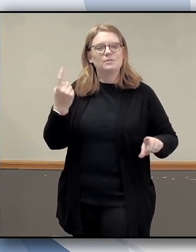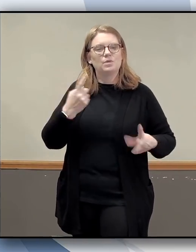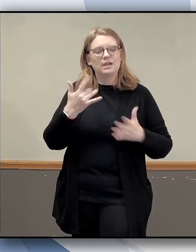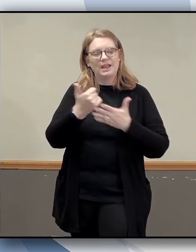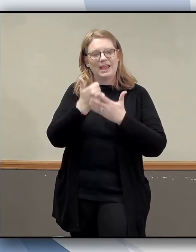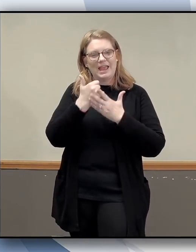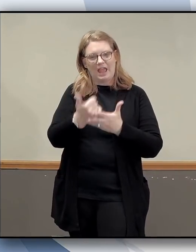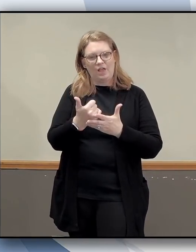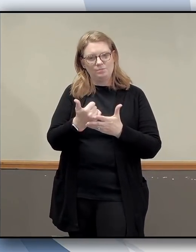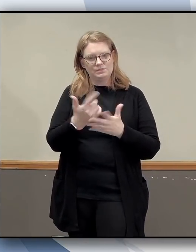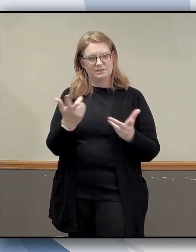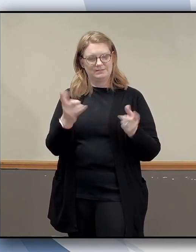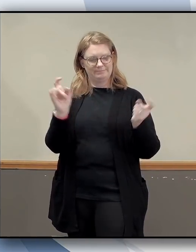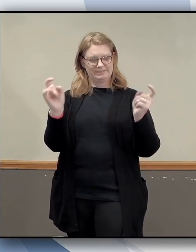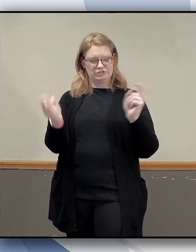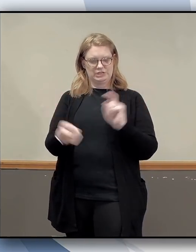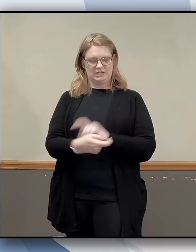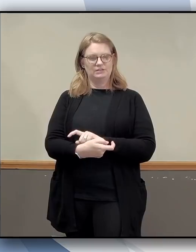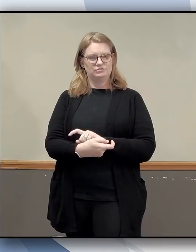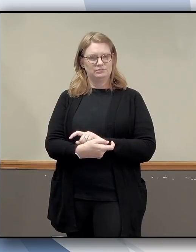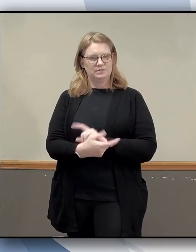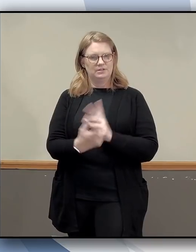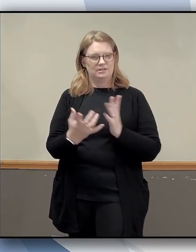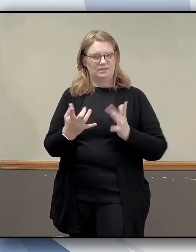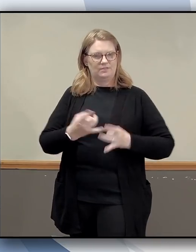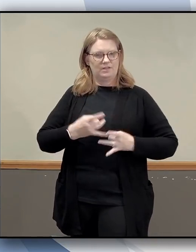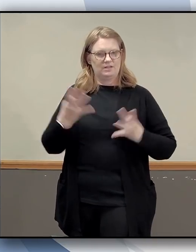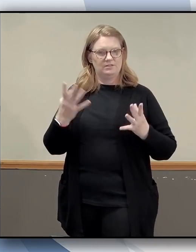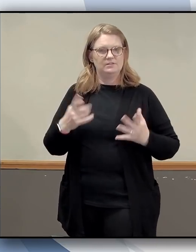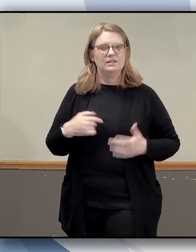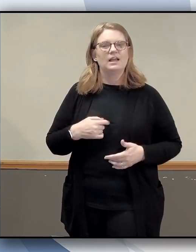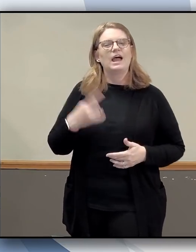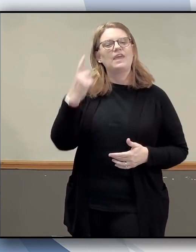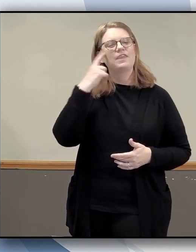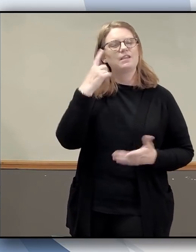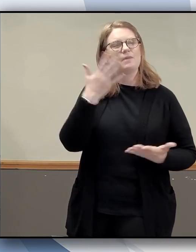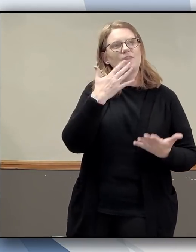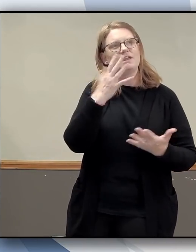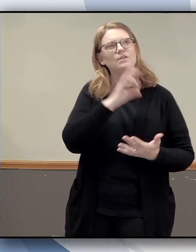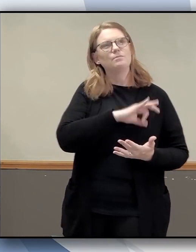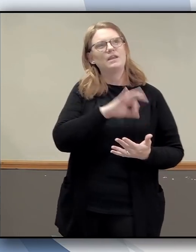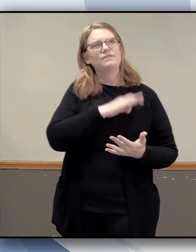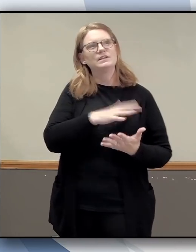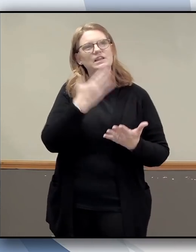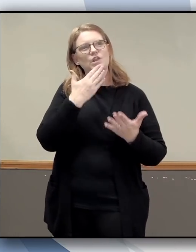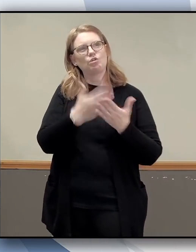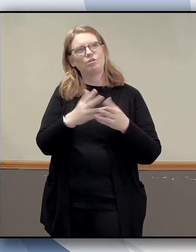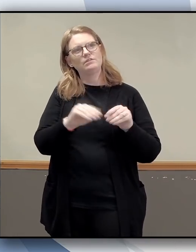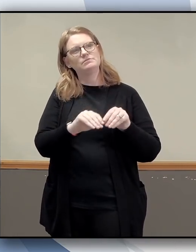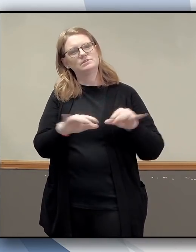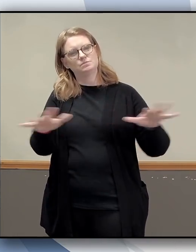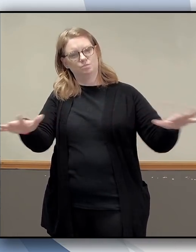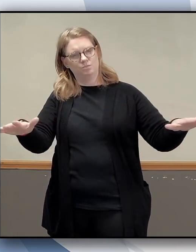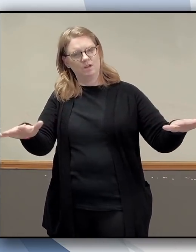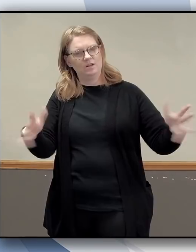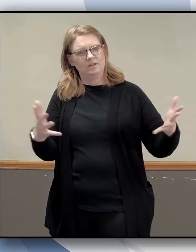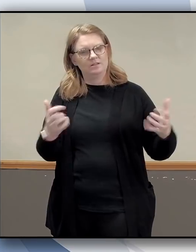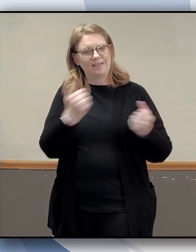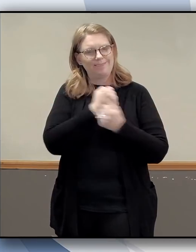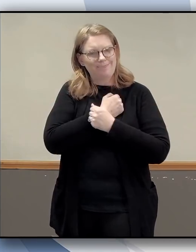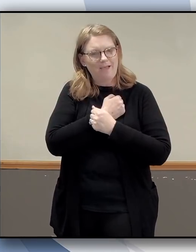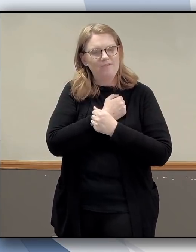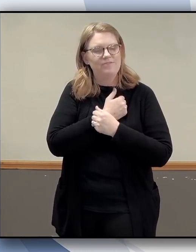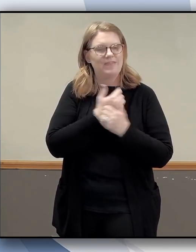in the transfiguration of ugliness." I think about the spreading of good deeds as we open today, talking about love thy neighbor